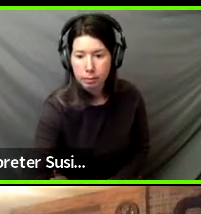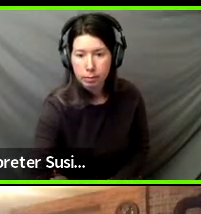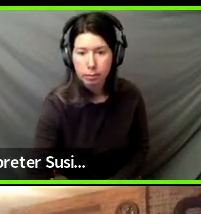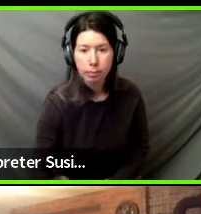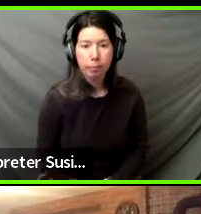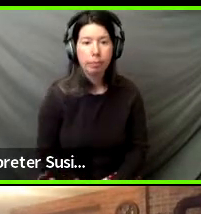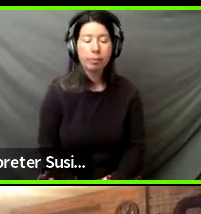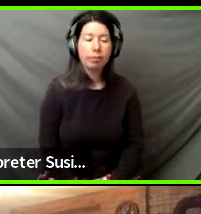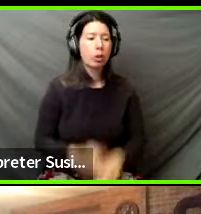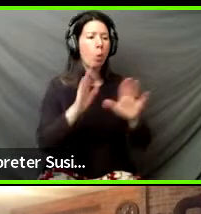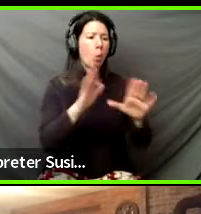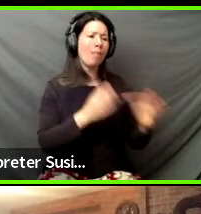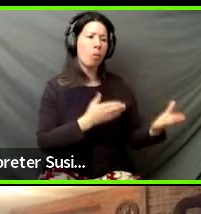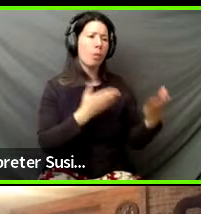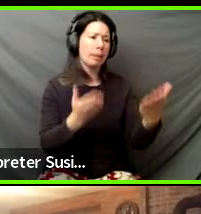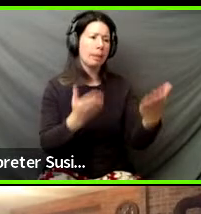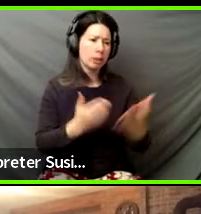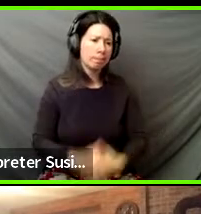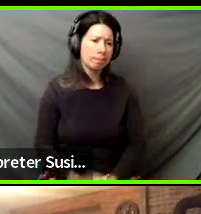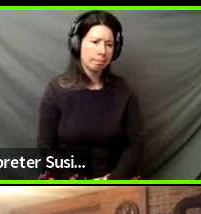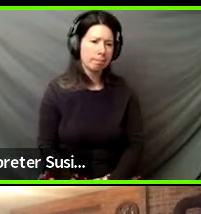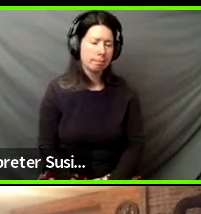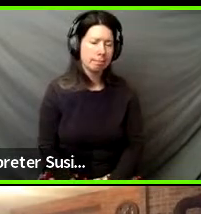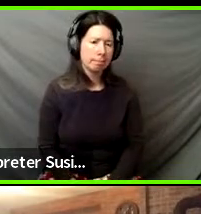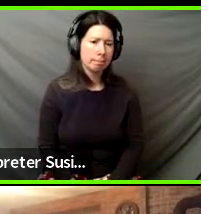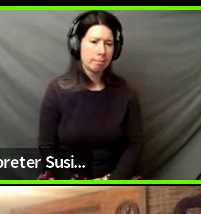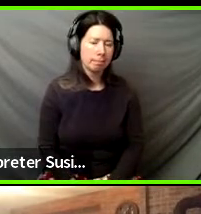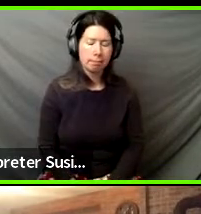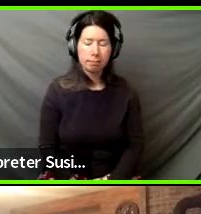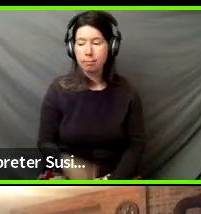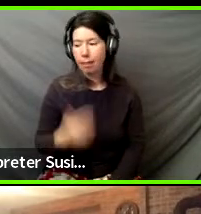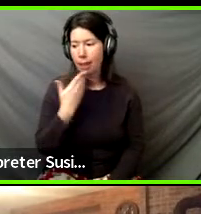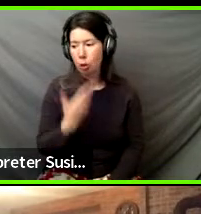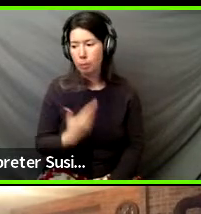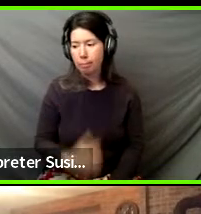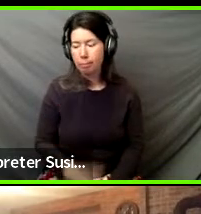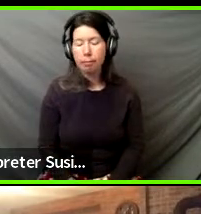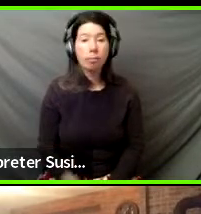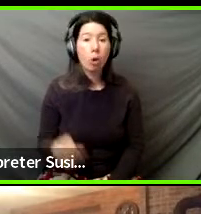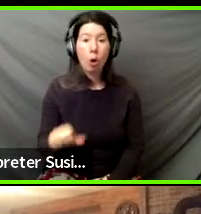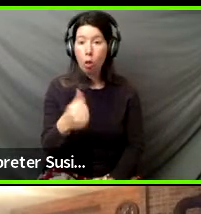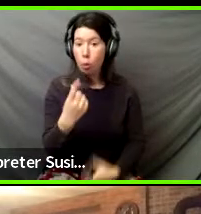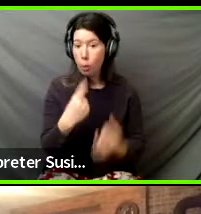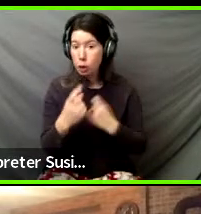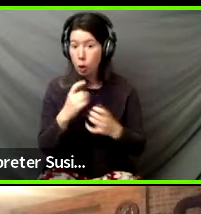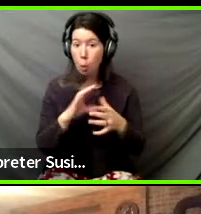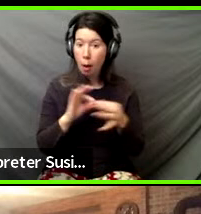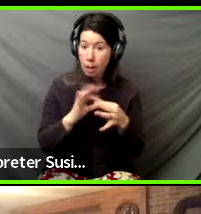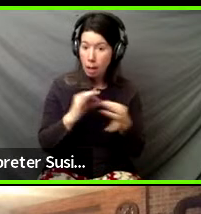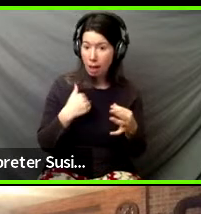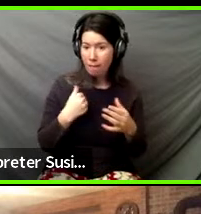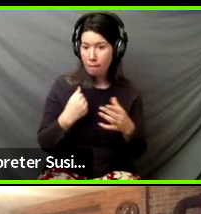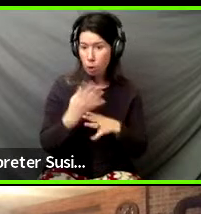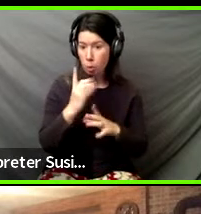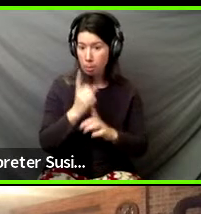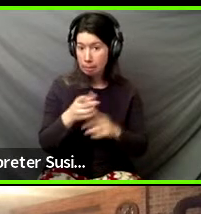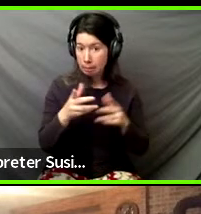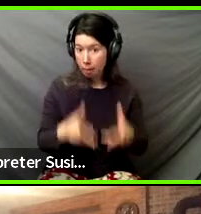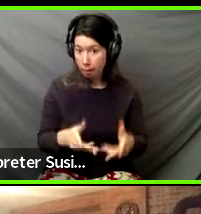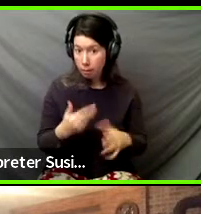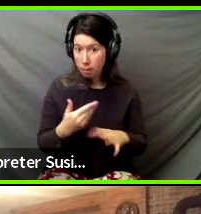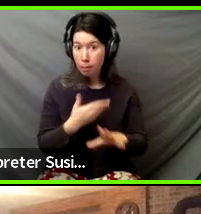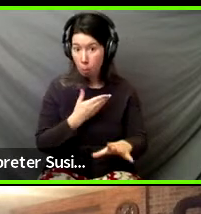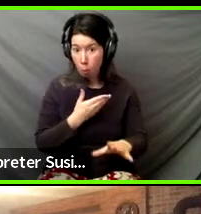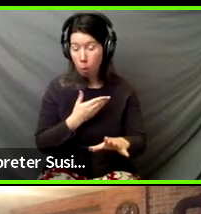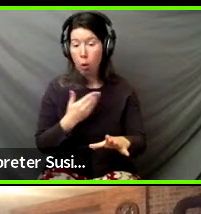Excellent suggestion. Thank you. Other questions, comments? We have a couple of minutes left before we go